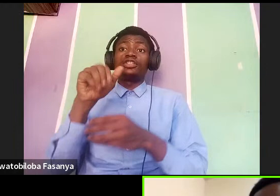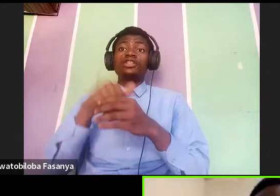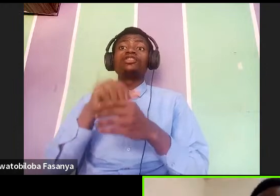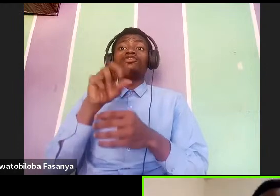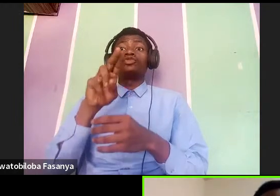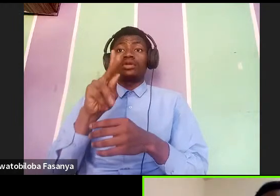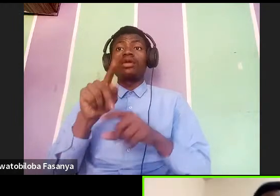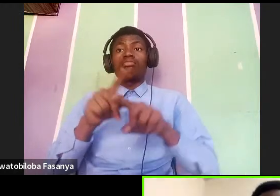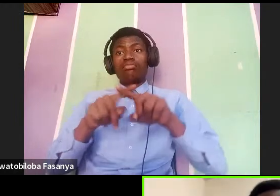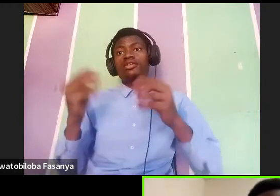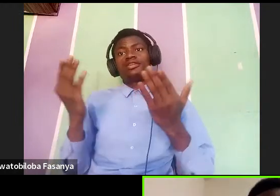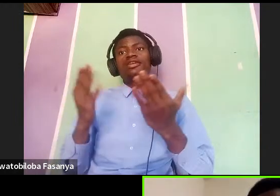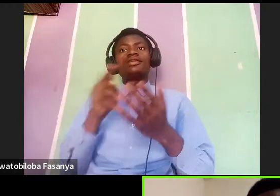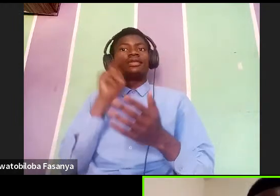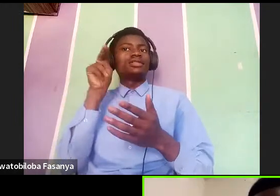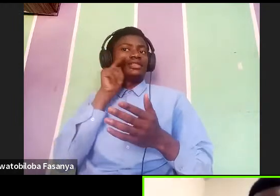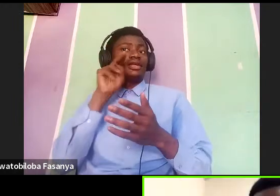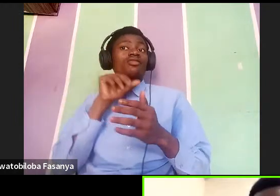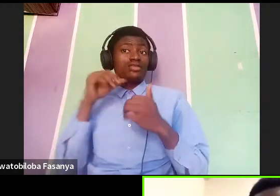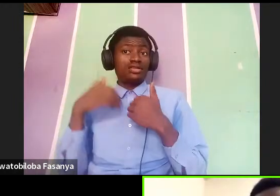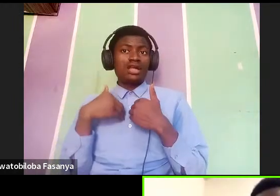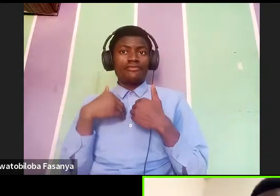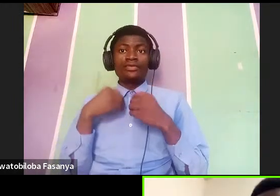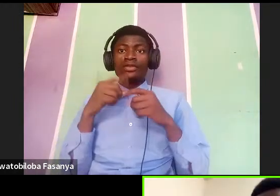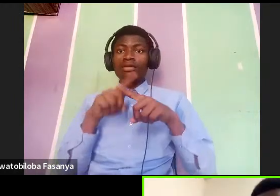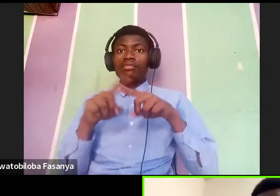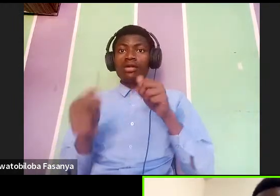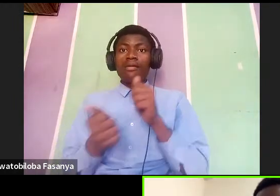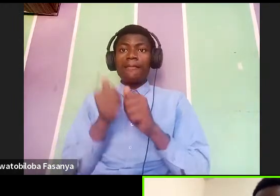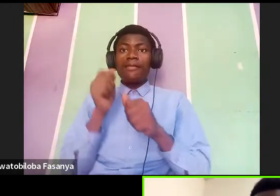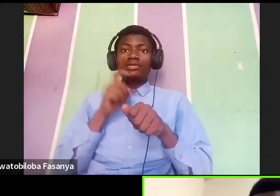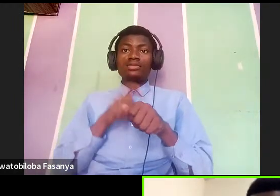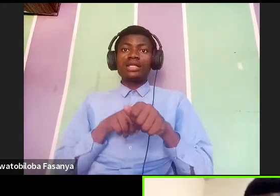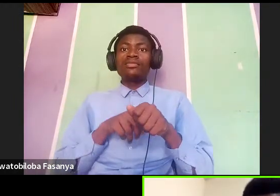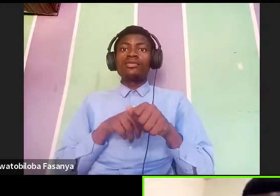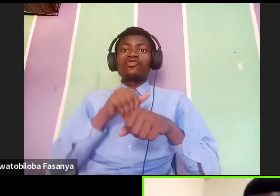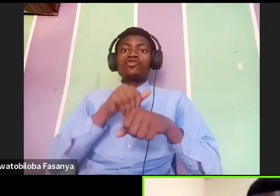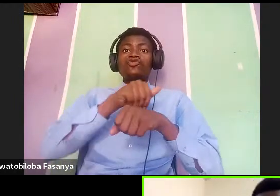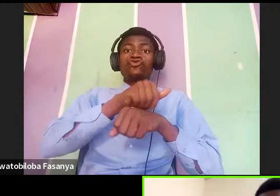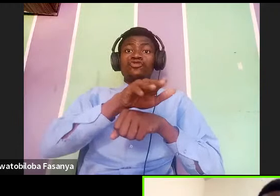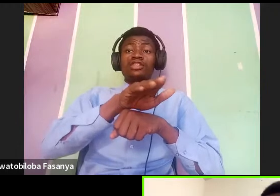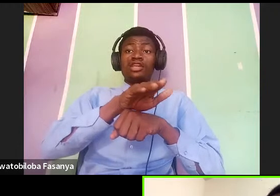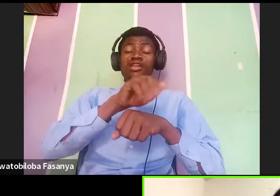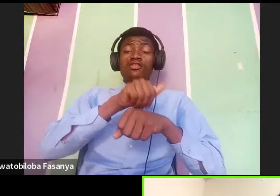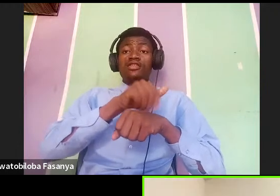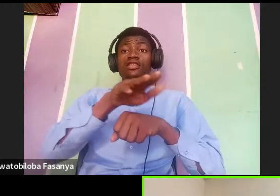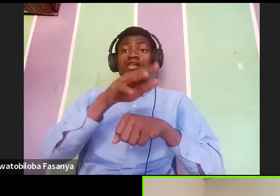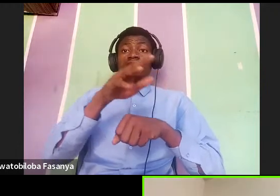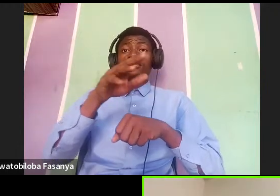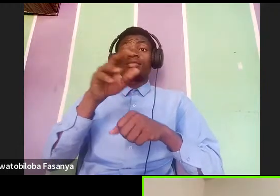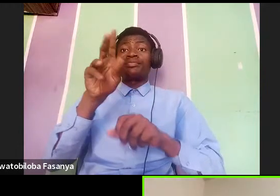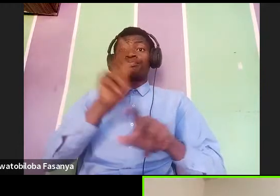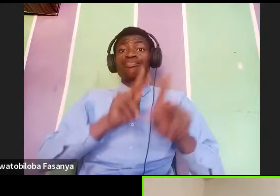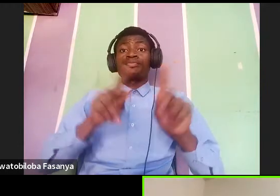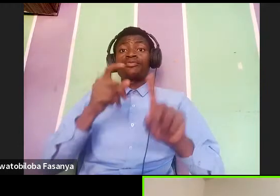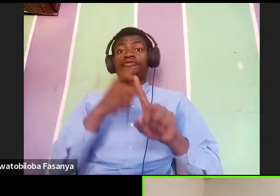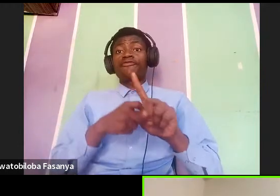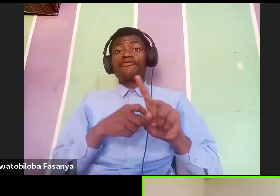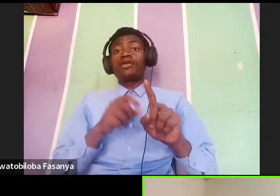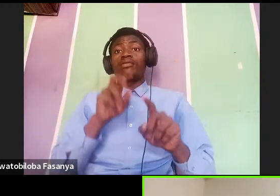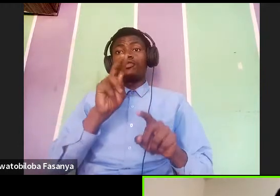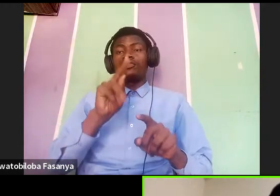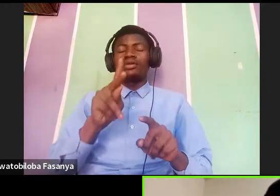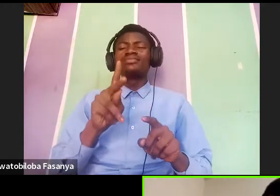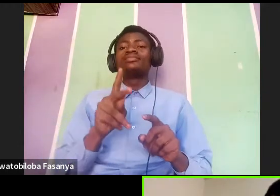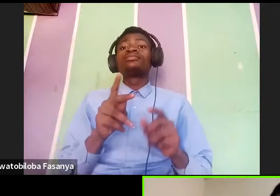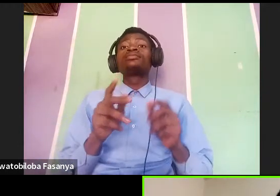send patients over here for, send them for a stool sample, the similar bugs we know about that